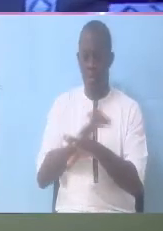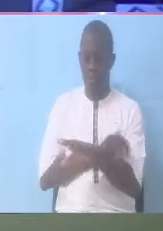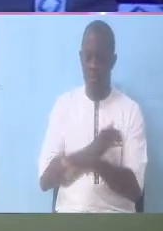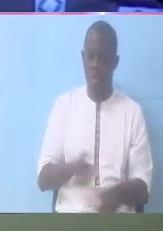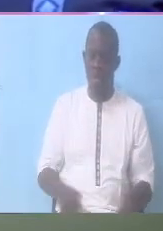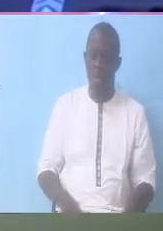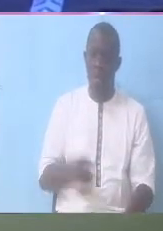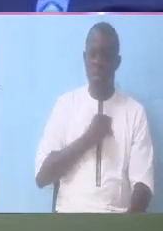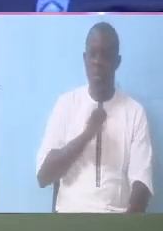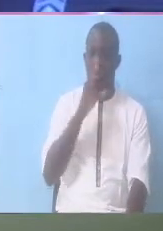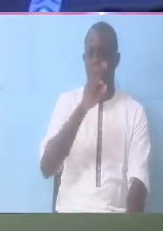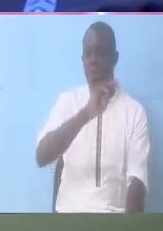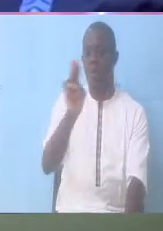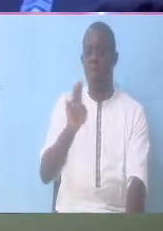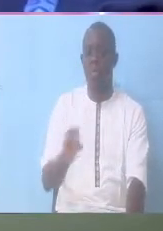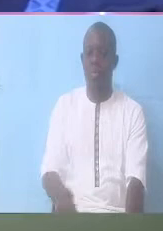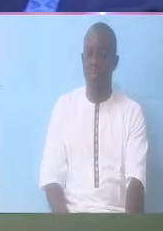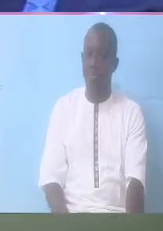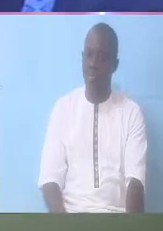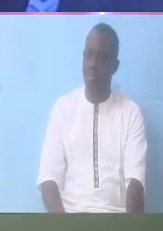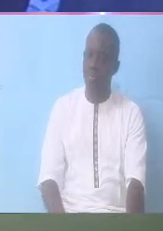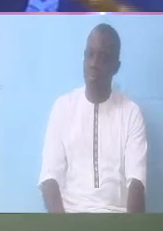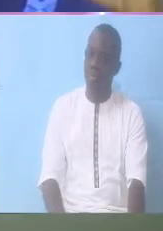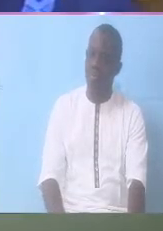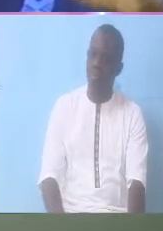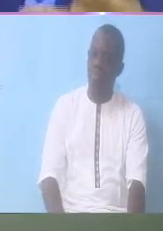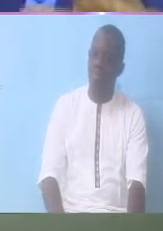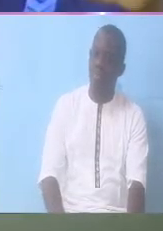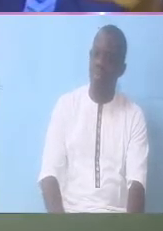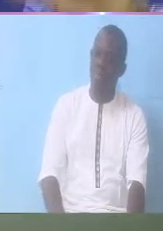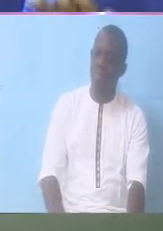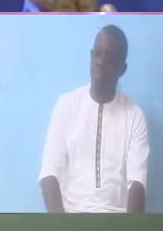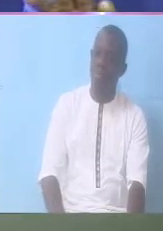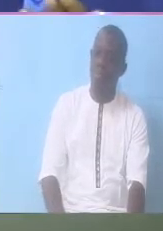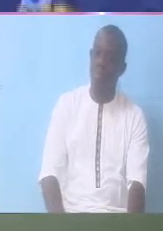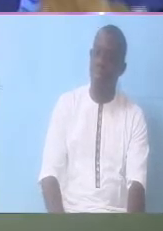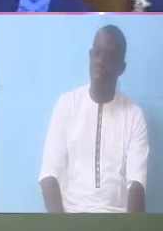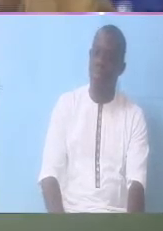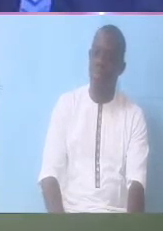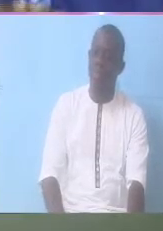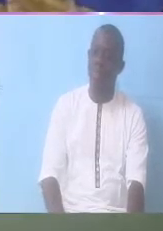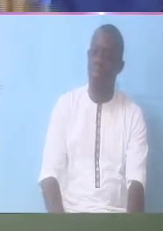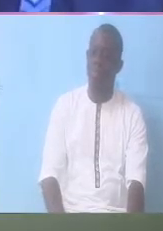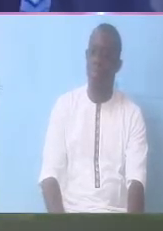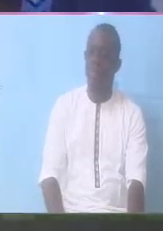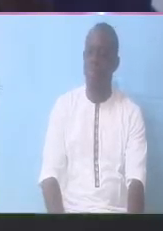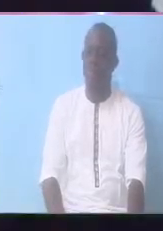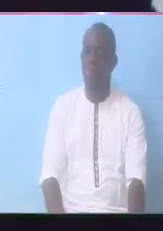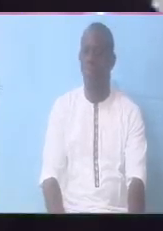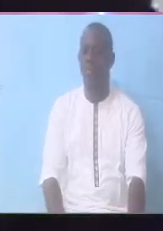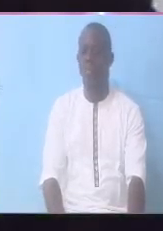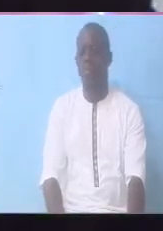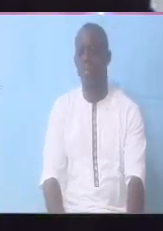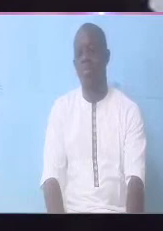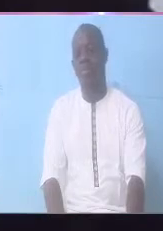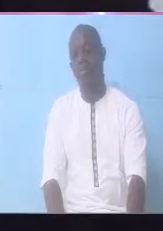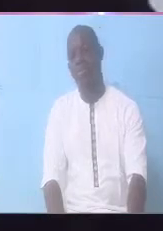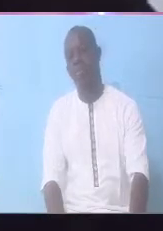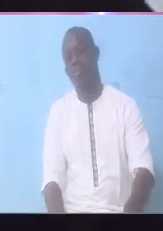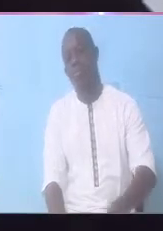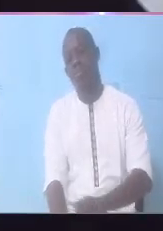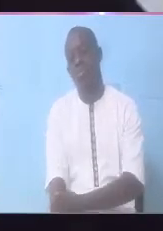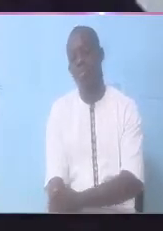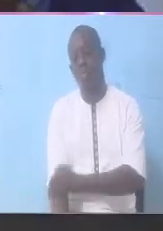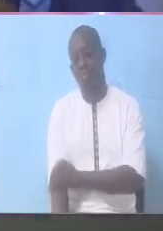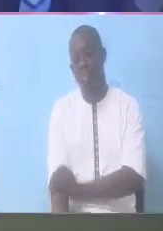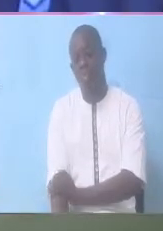you know, Council, you have to allow me. You see, Mr. Witness, you playing. No. I'm telling you, you didn't allow me to talk. Well, allow me to come and